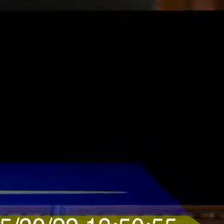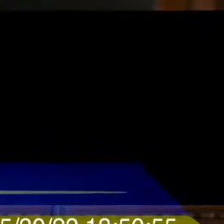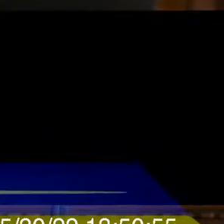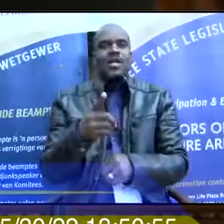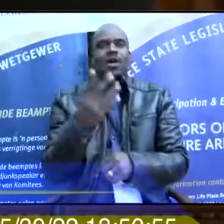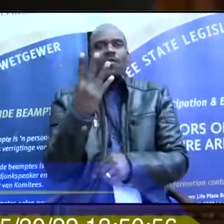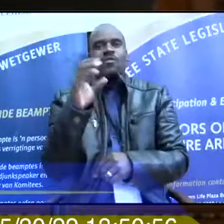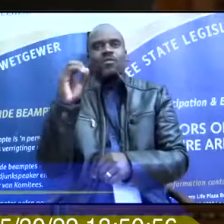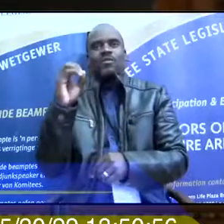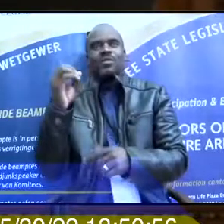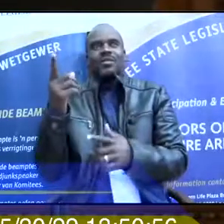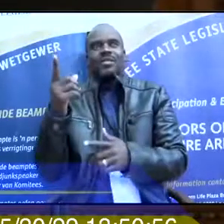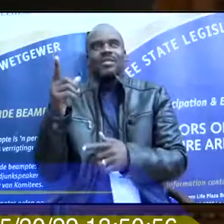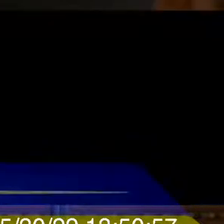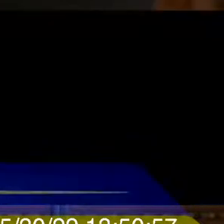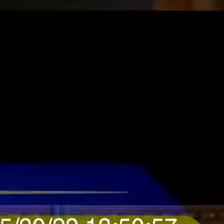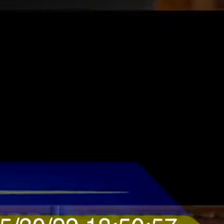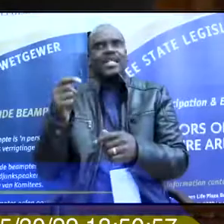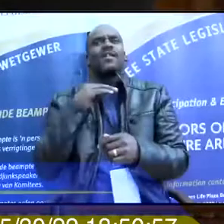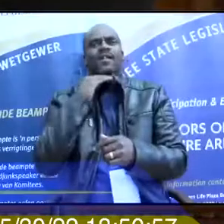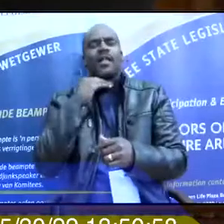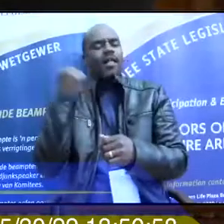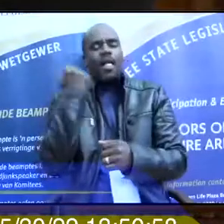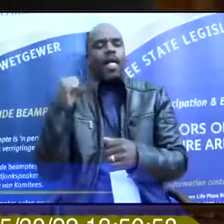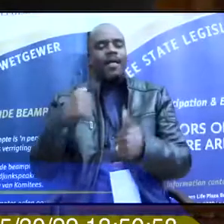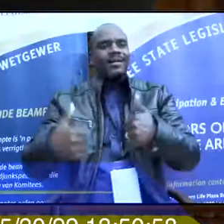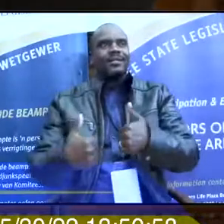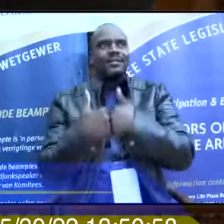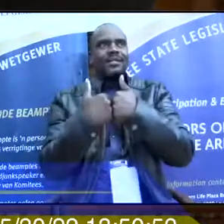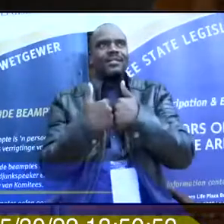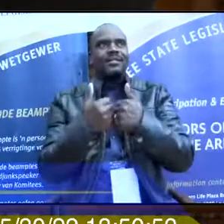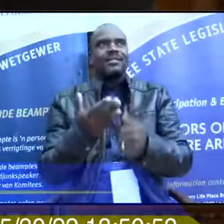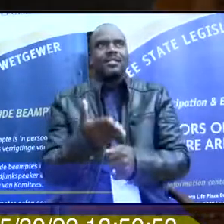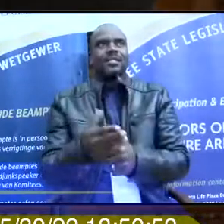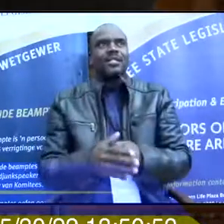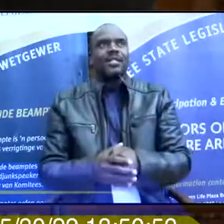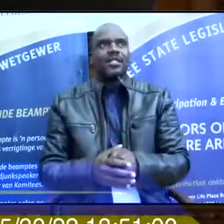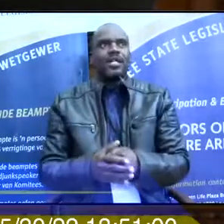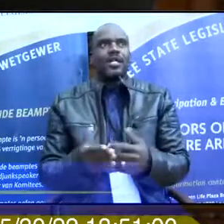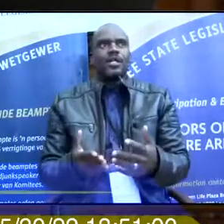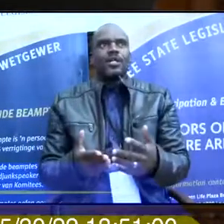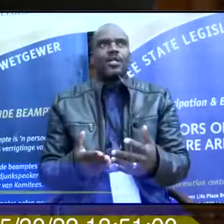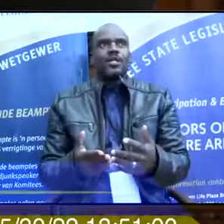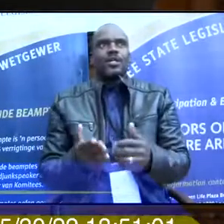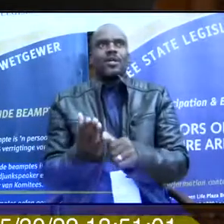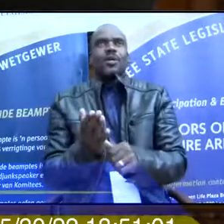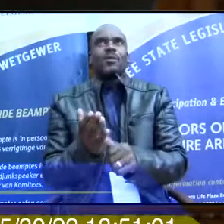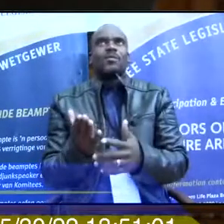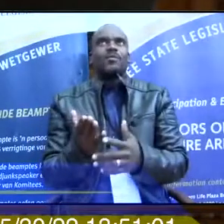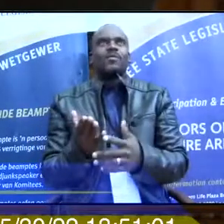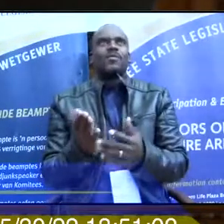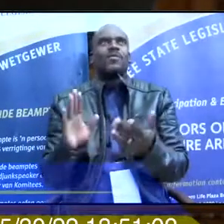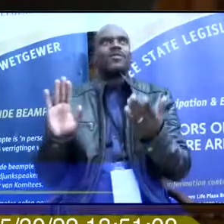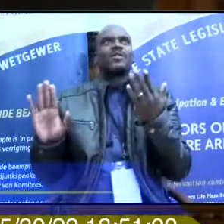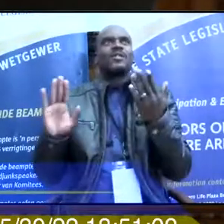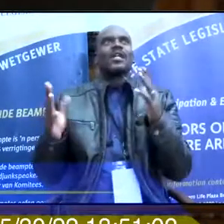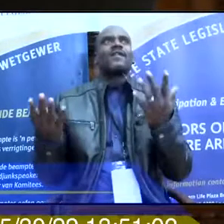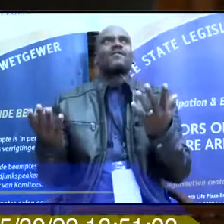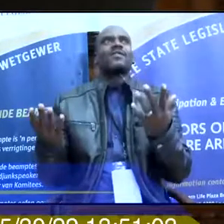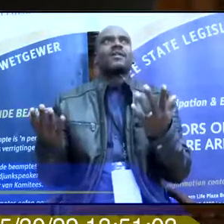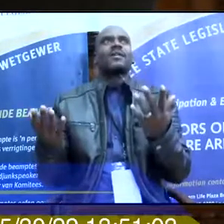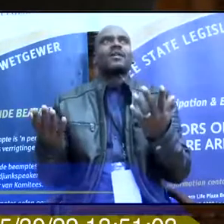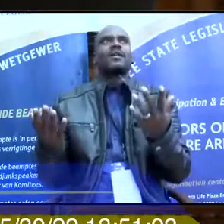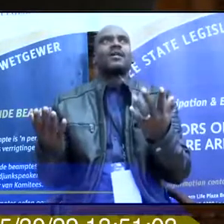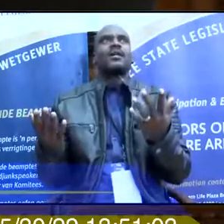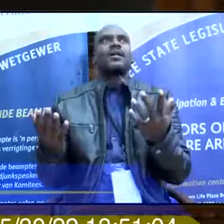40 speaker is not enough with the challenge that we are sitting with with the number of traffic officers within the province